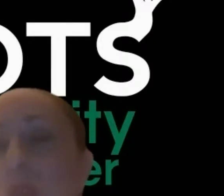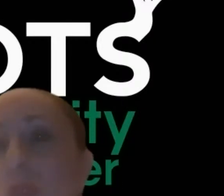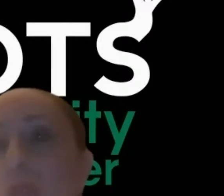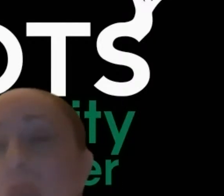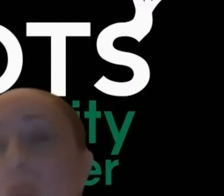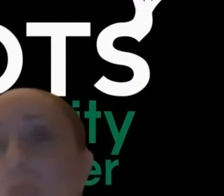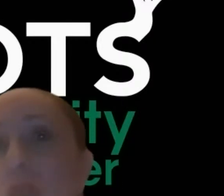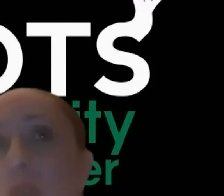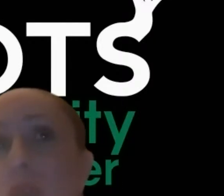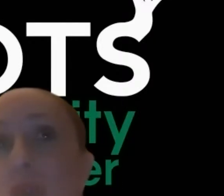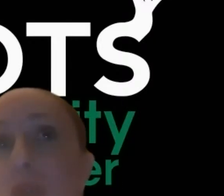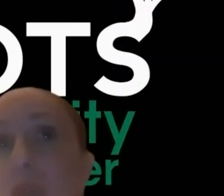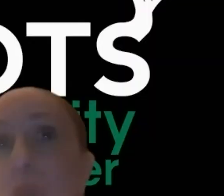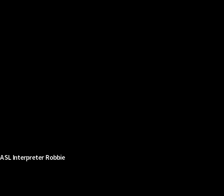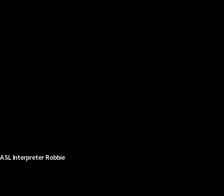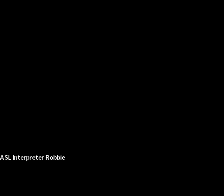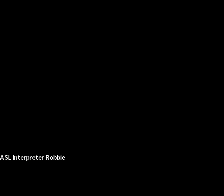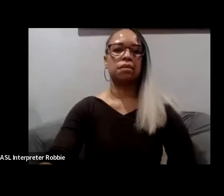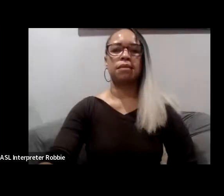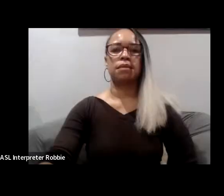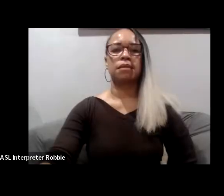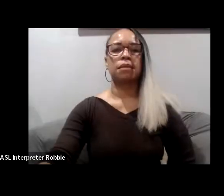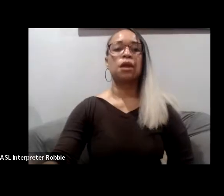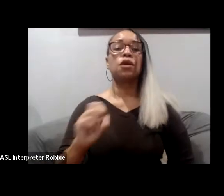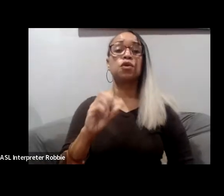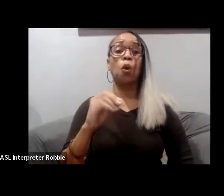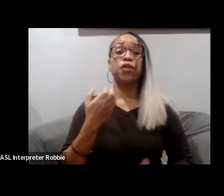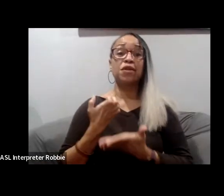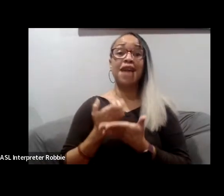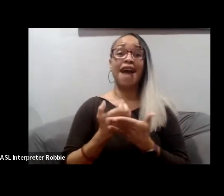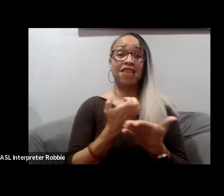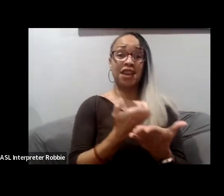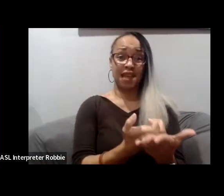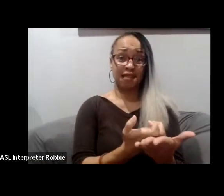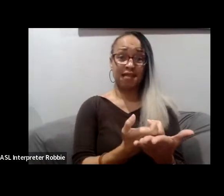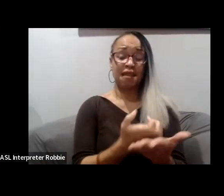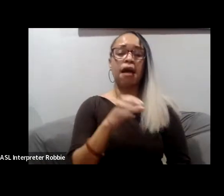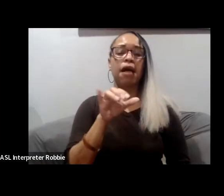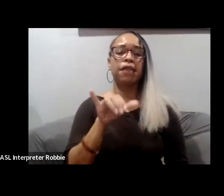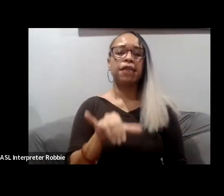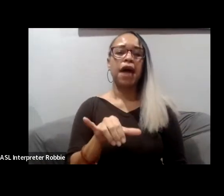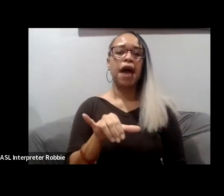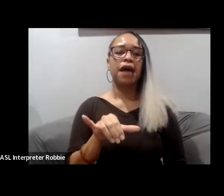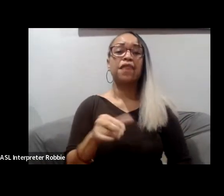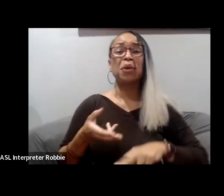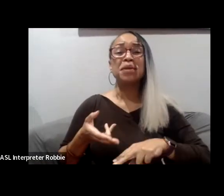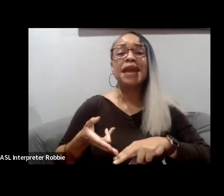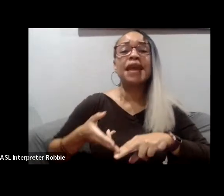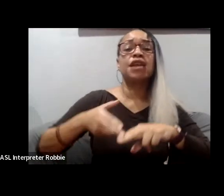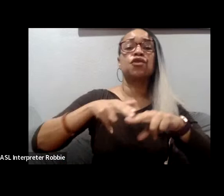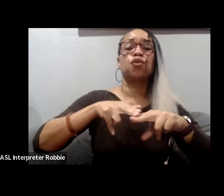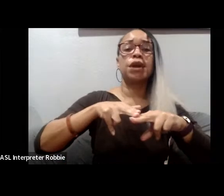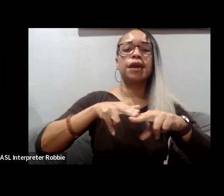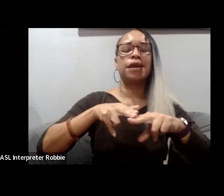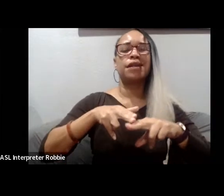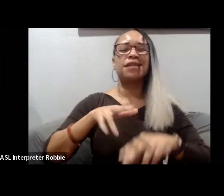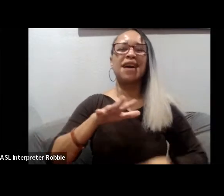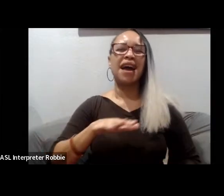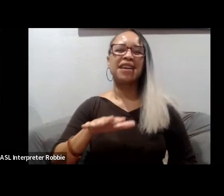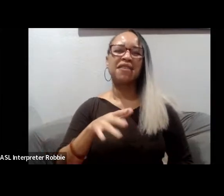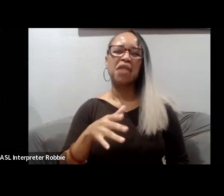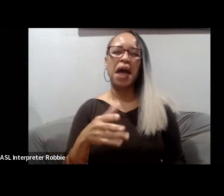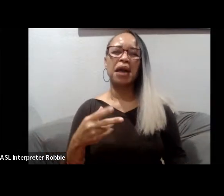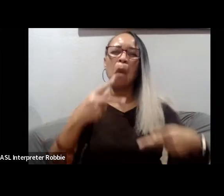is, now I think emerging evidence that there's increased, kind of a